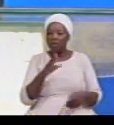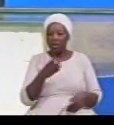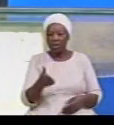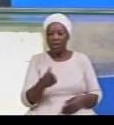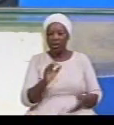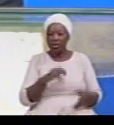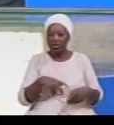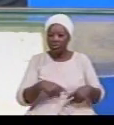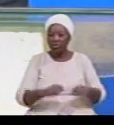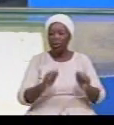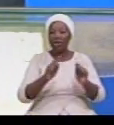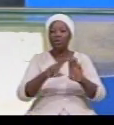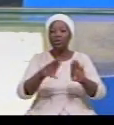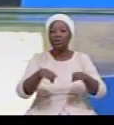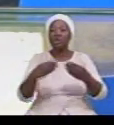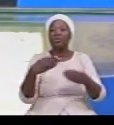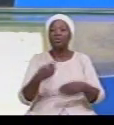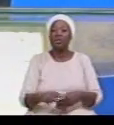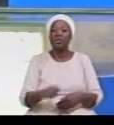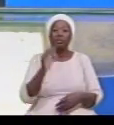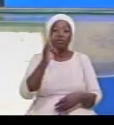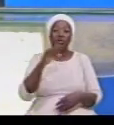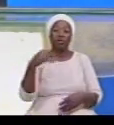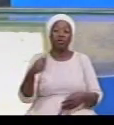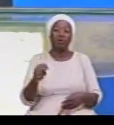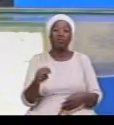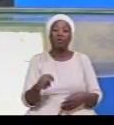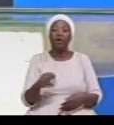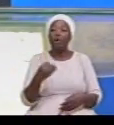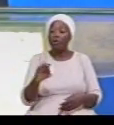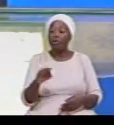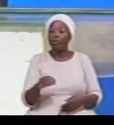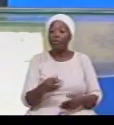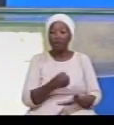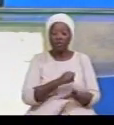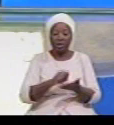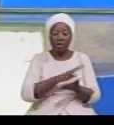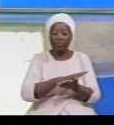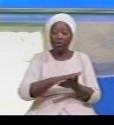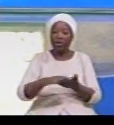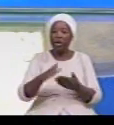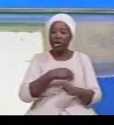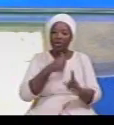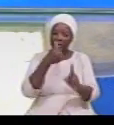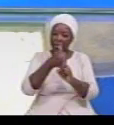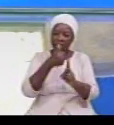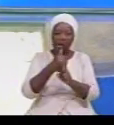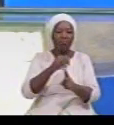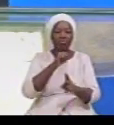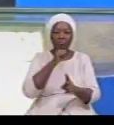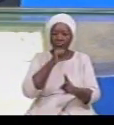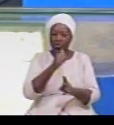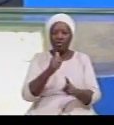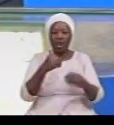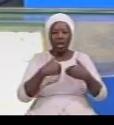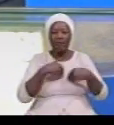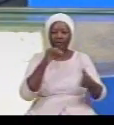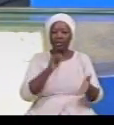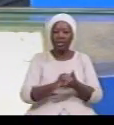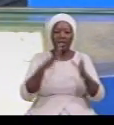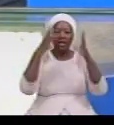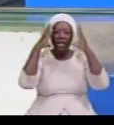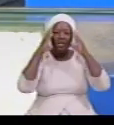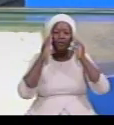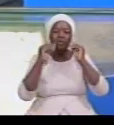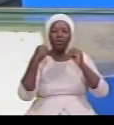doctrine of sanctification, and he himself has not received that experience of